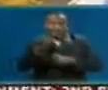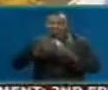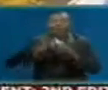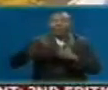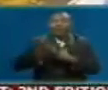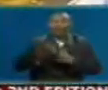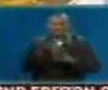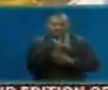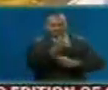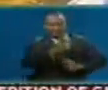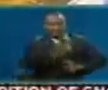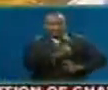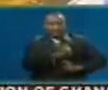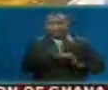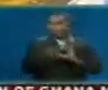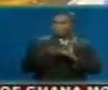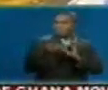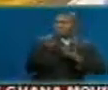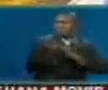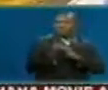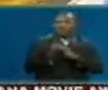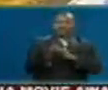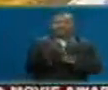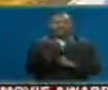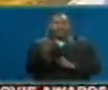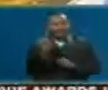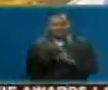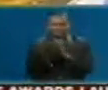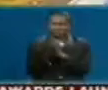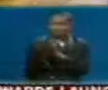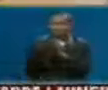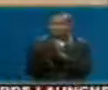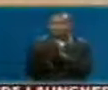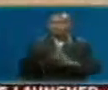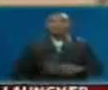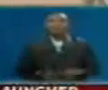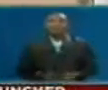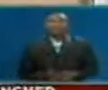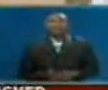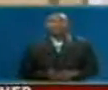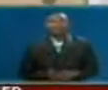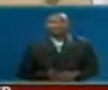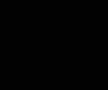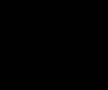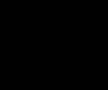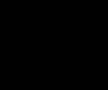the Ghana Armed Forces fully embraced it with much enthusiasm.